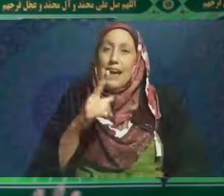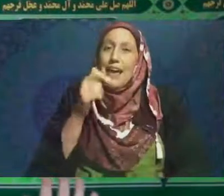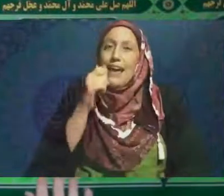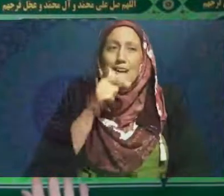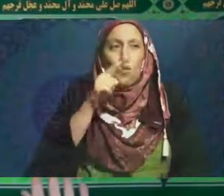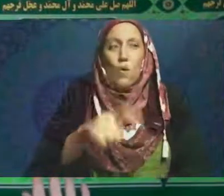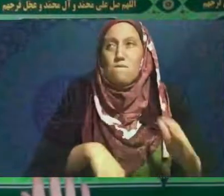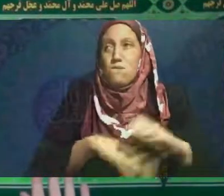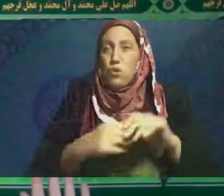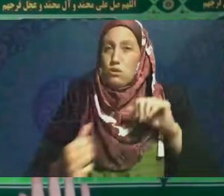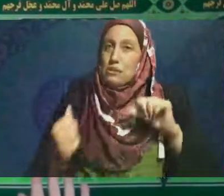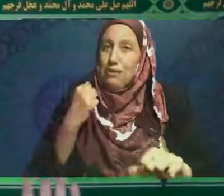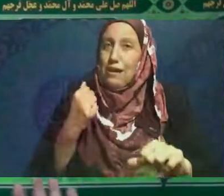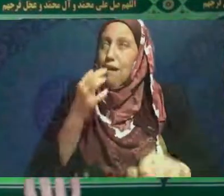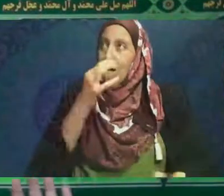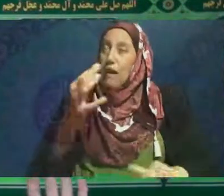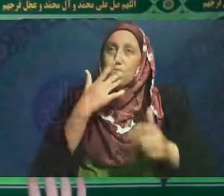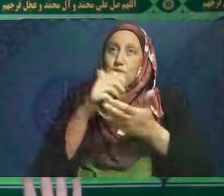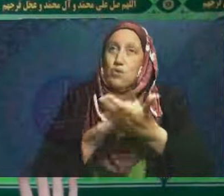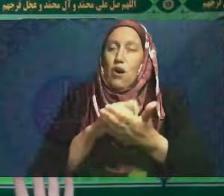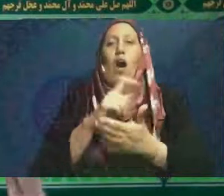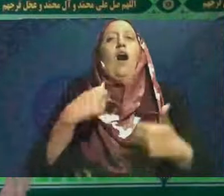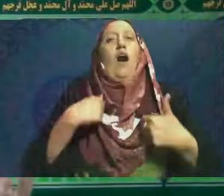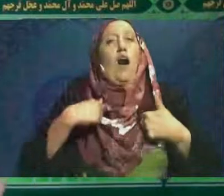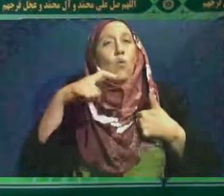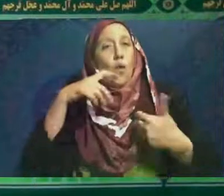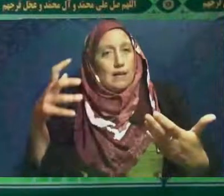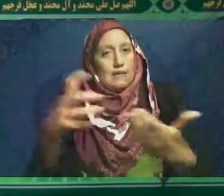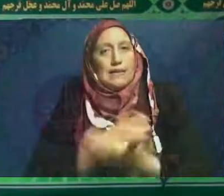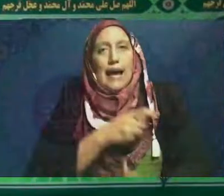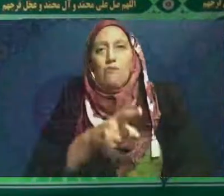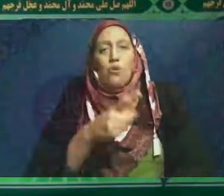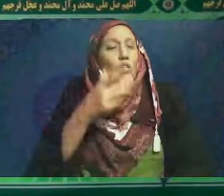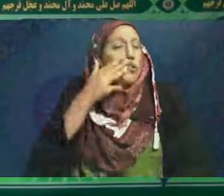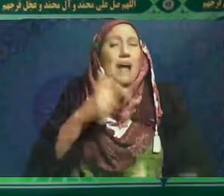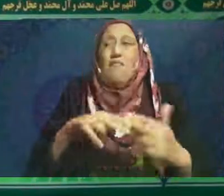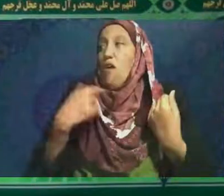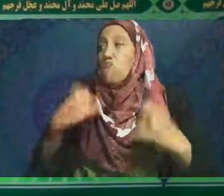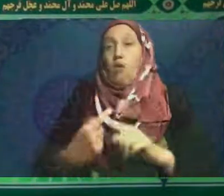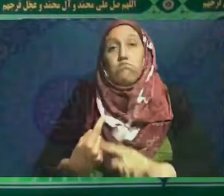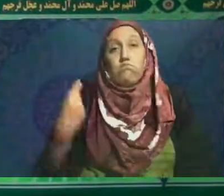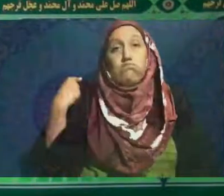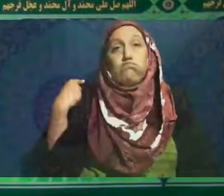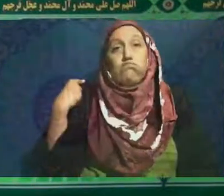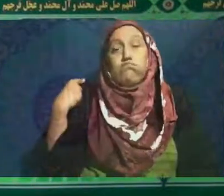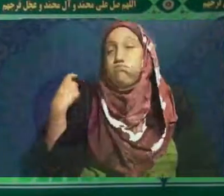how far you had gone in the past of your life. Past is past. This is the concept of intercession and